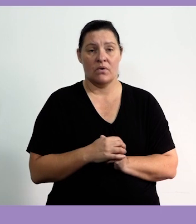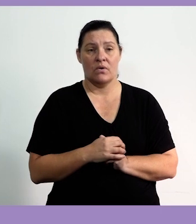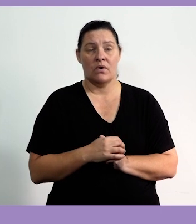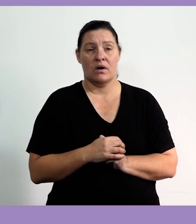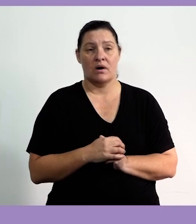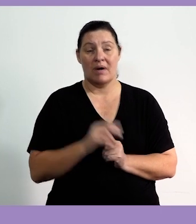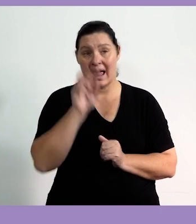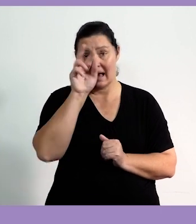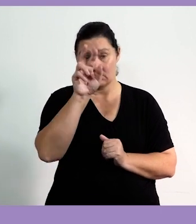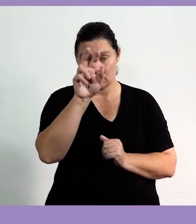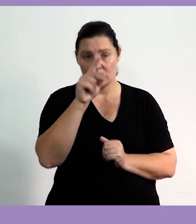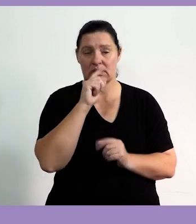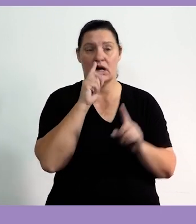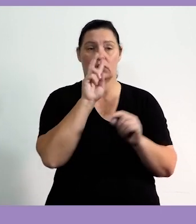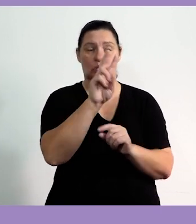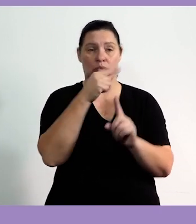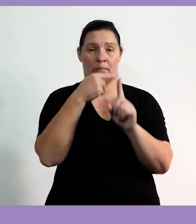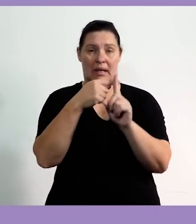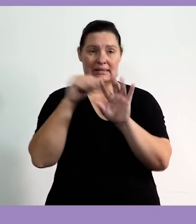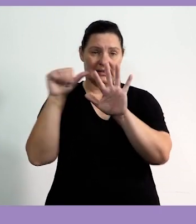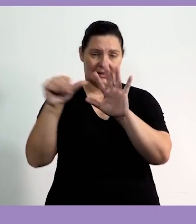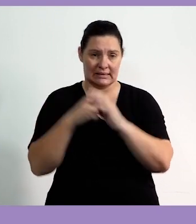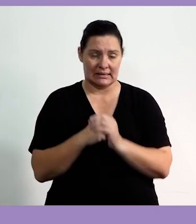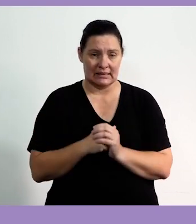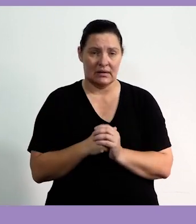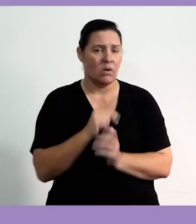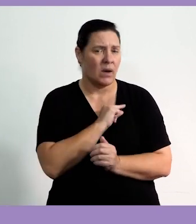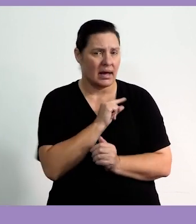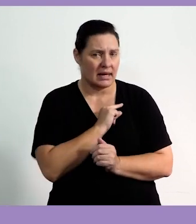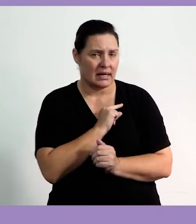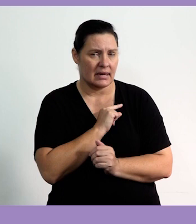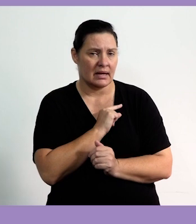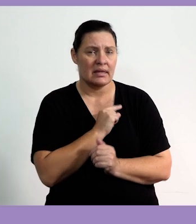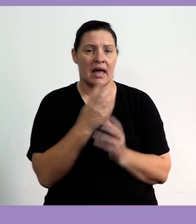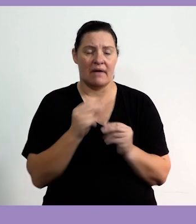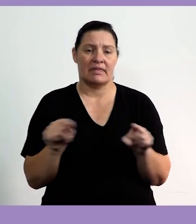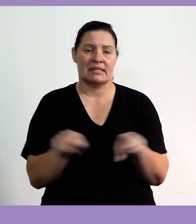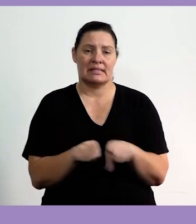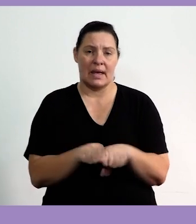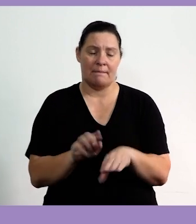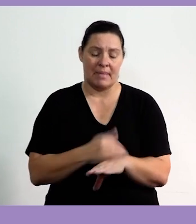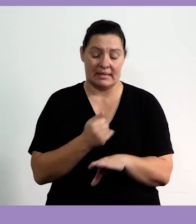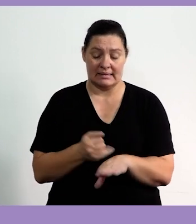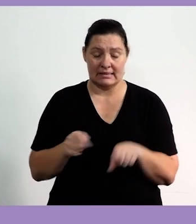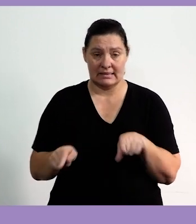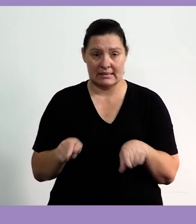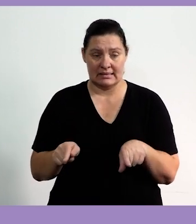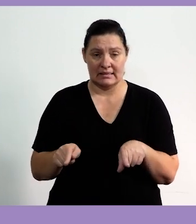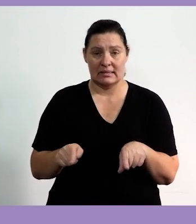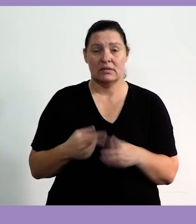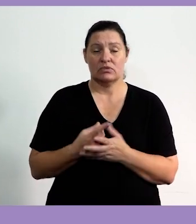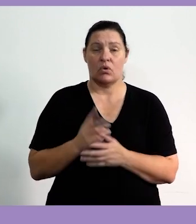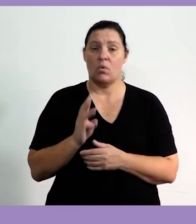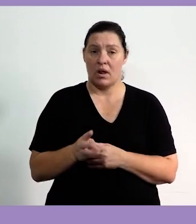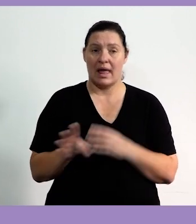4, and as an exponent we are going to say 2 plus 6. Why? Because they have the same